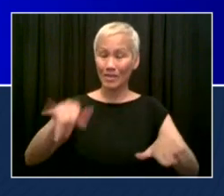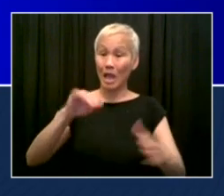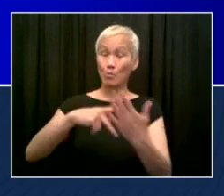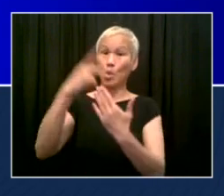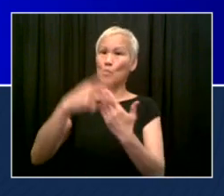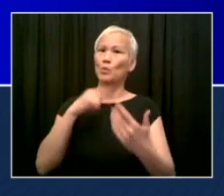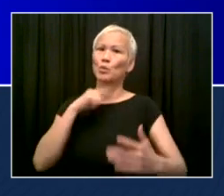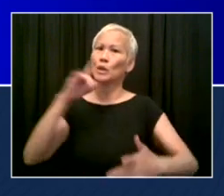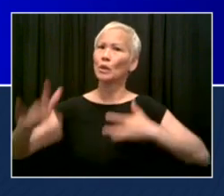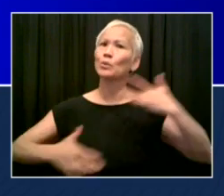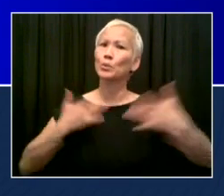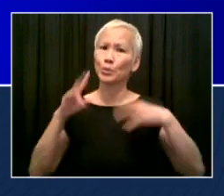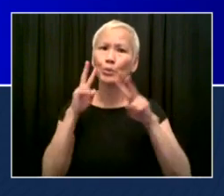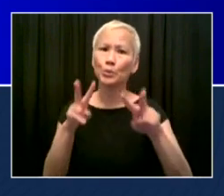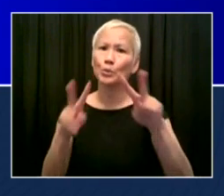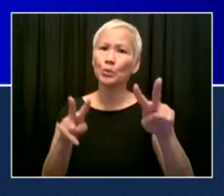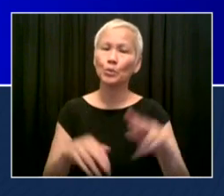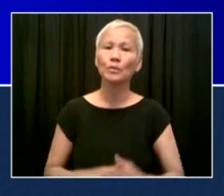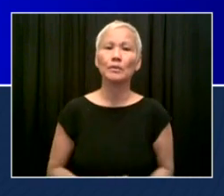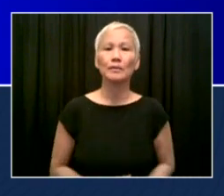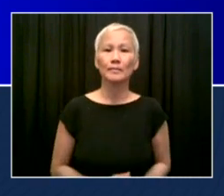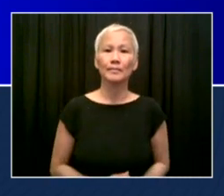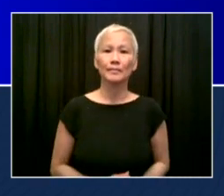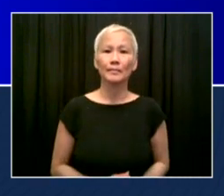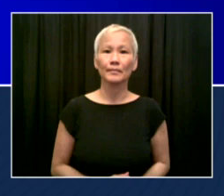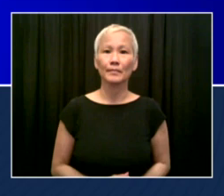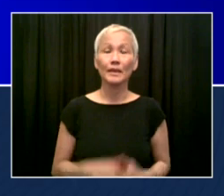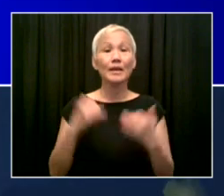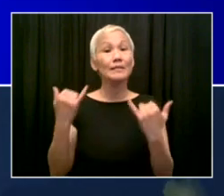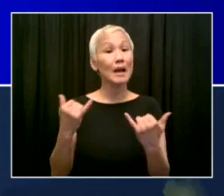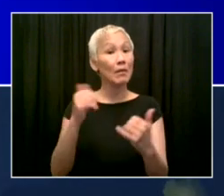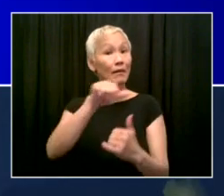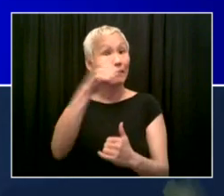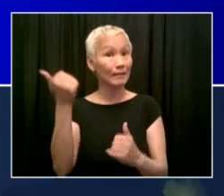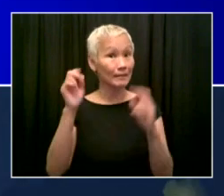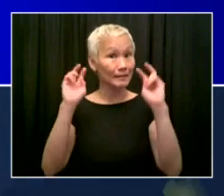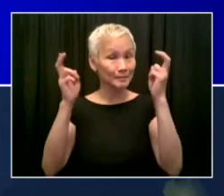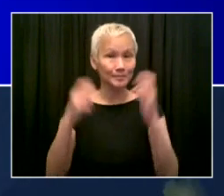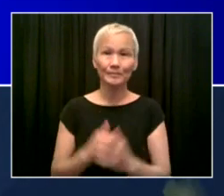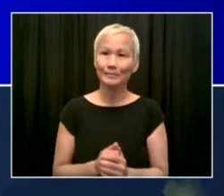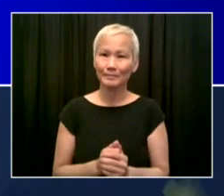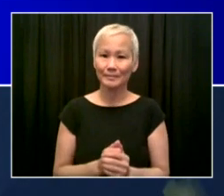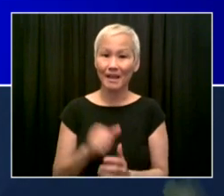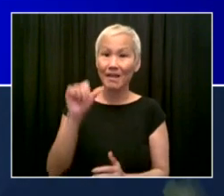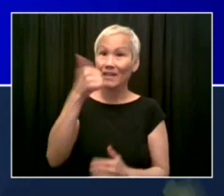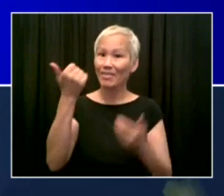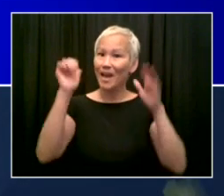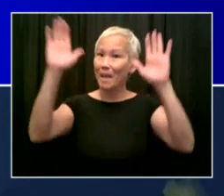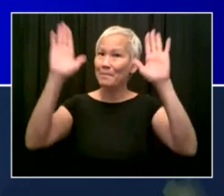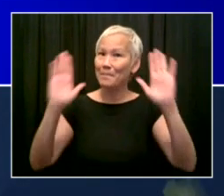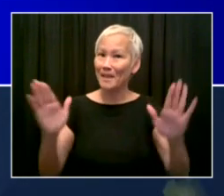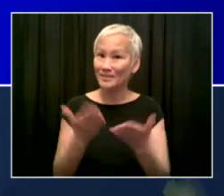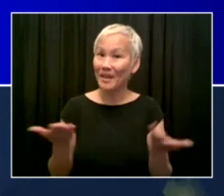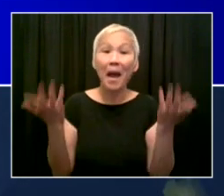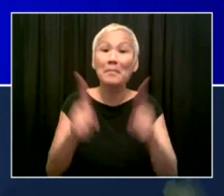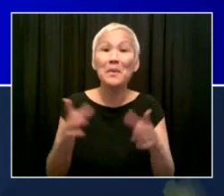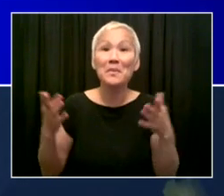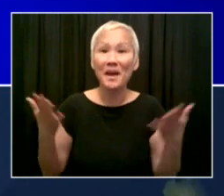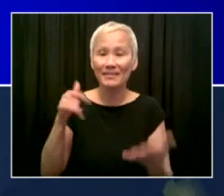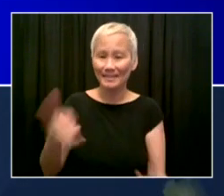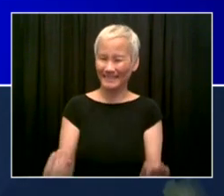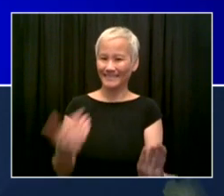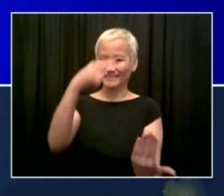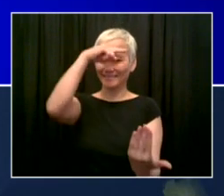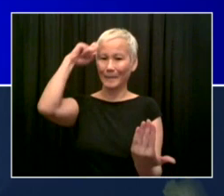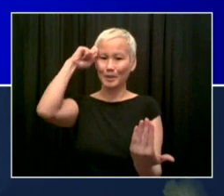And continuing on the theme of amazing things that are going to happen this summer, unprecedented things that are going to happen this summer, another reason why New